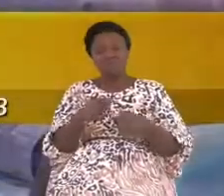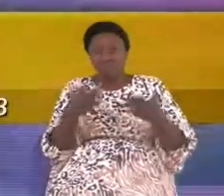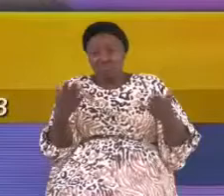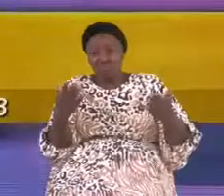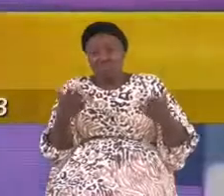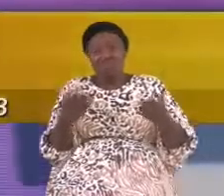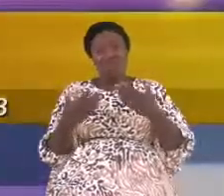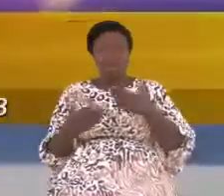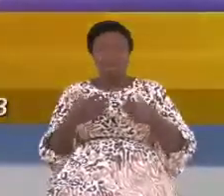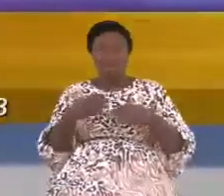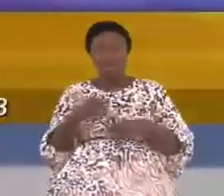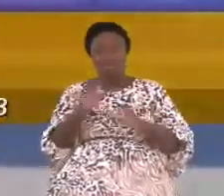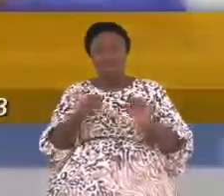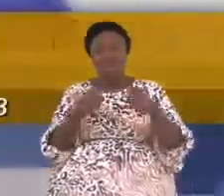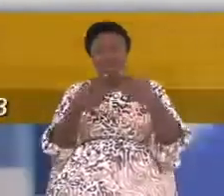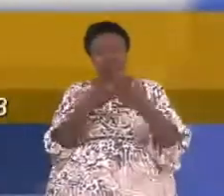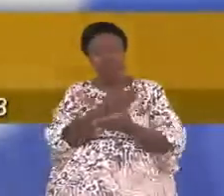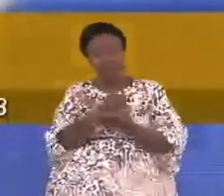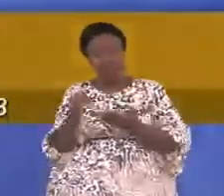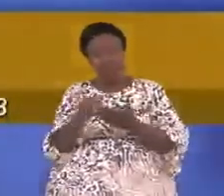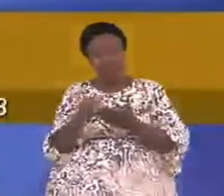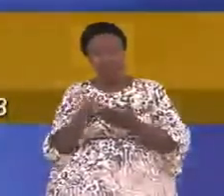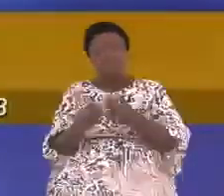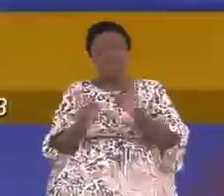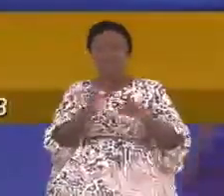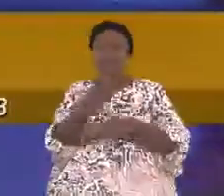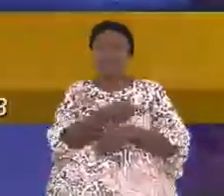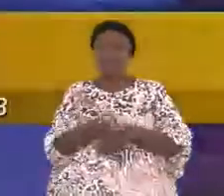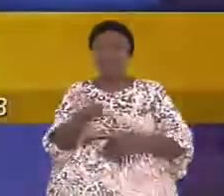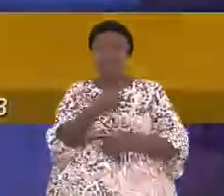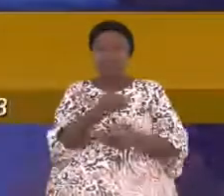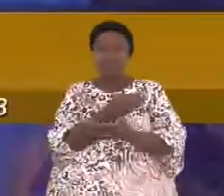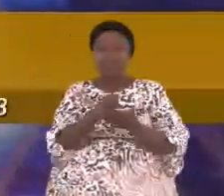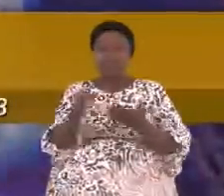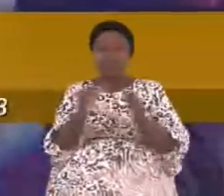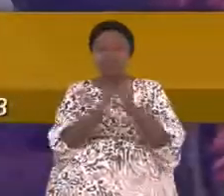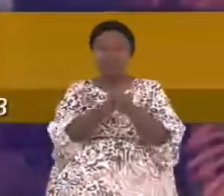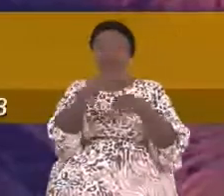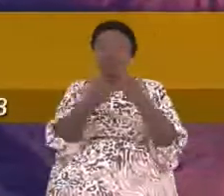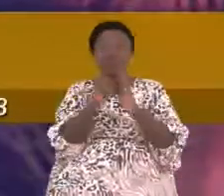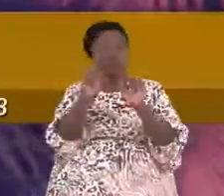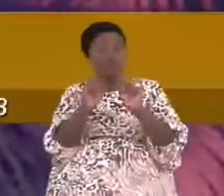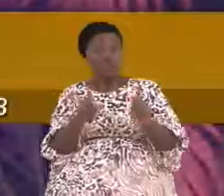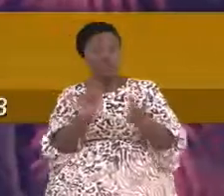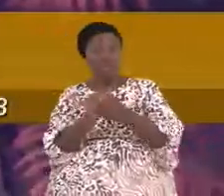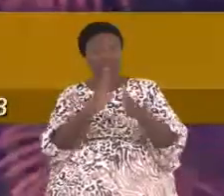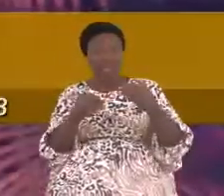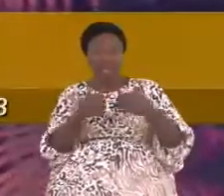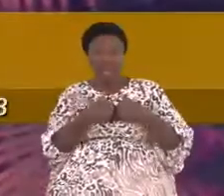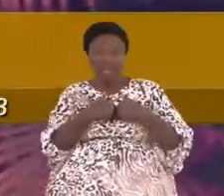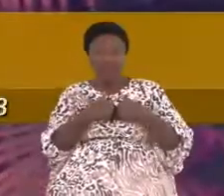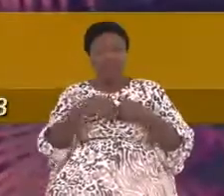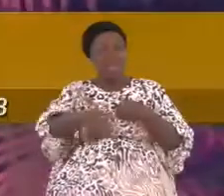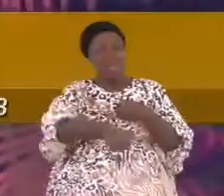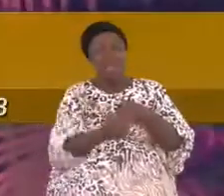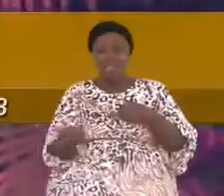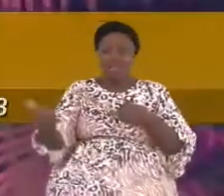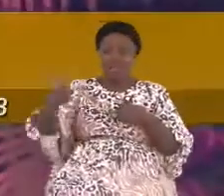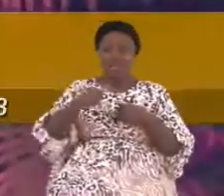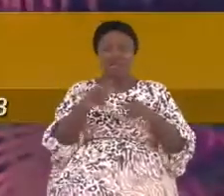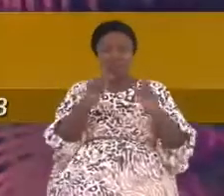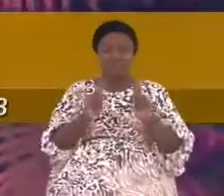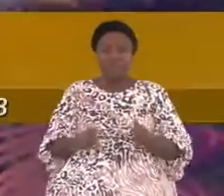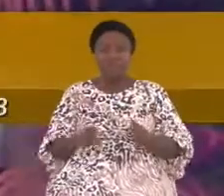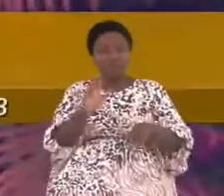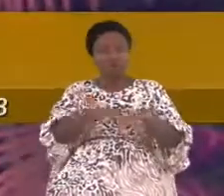they failed with all the privileges they had, every other person on earth